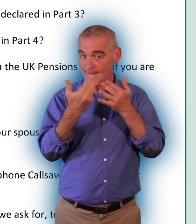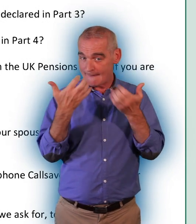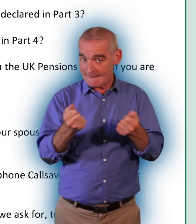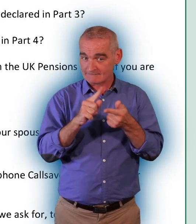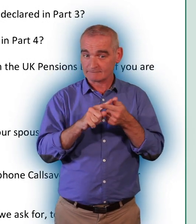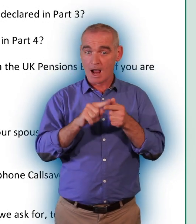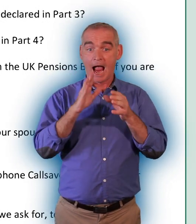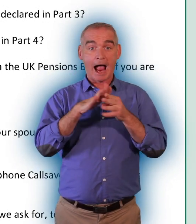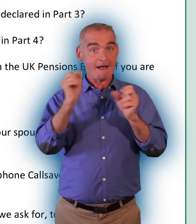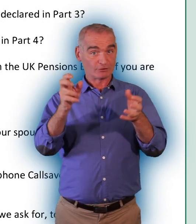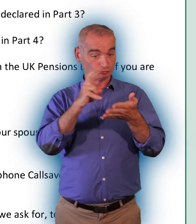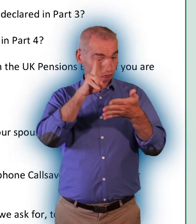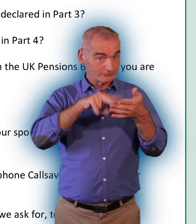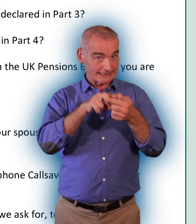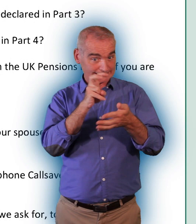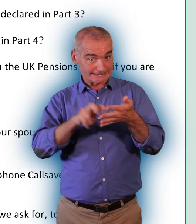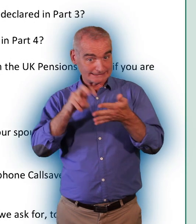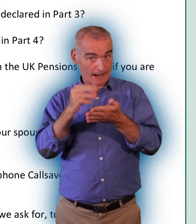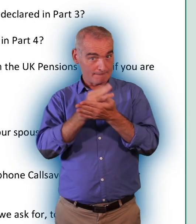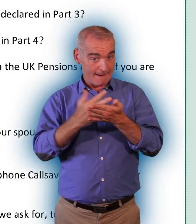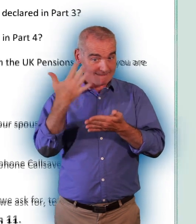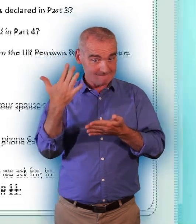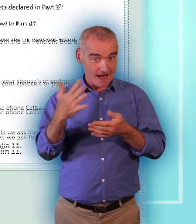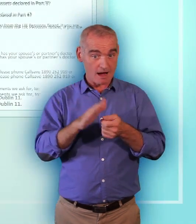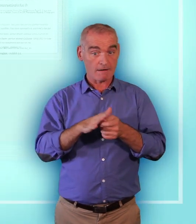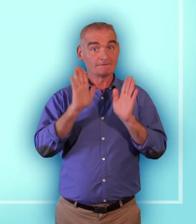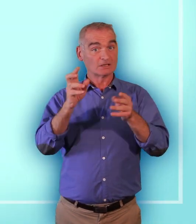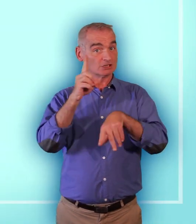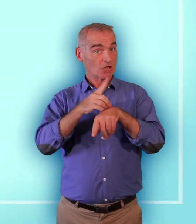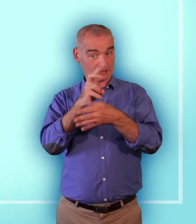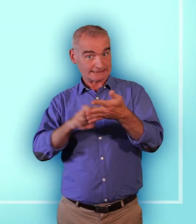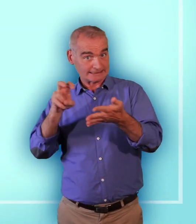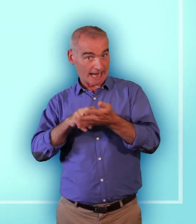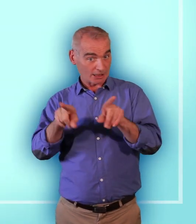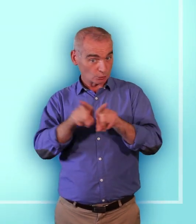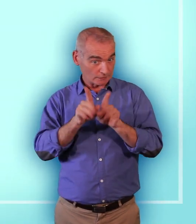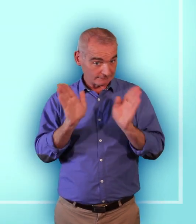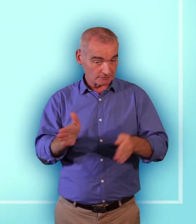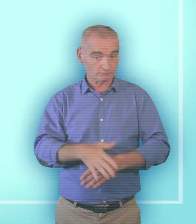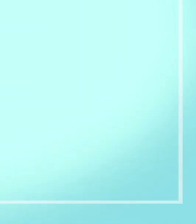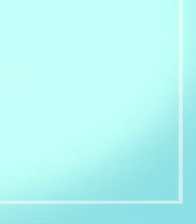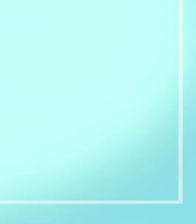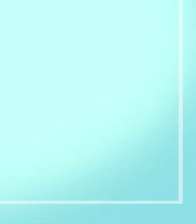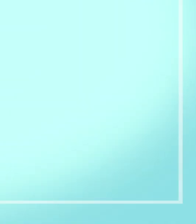and expenses? Have you read and signed Part 5? Has your doctor signed the form?